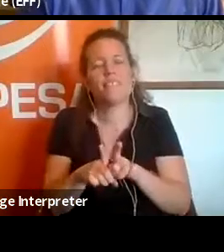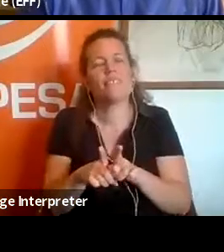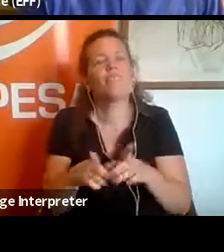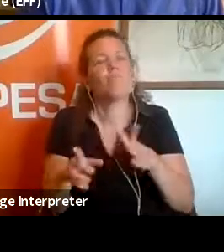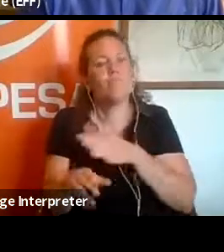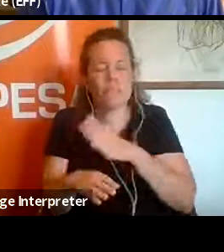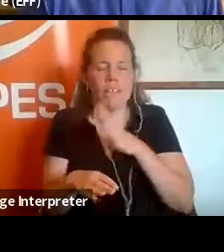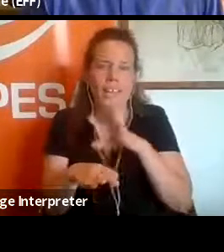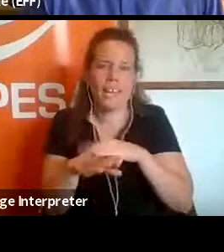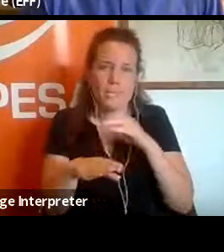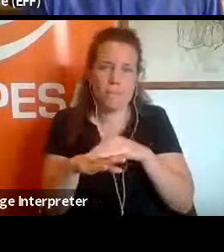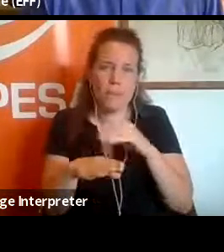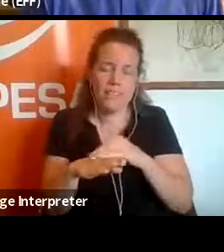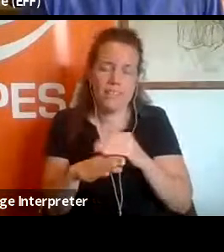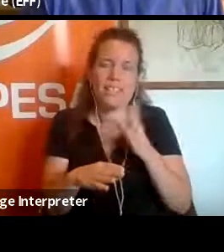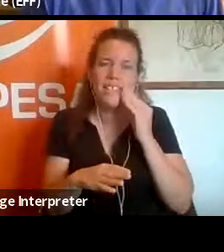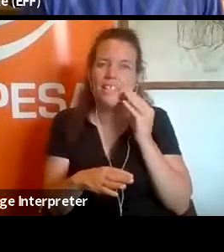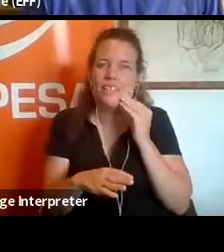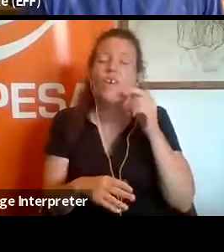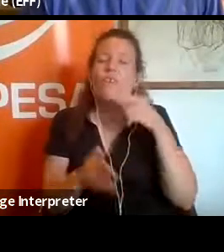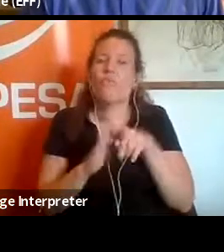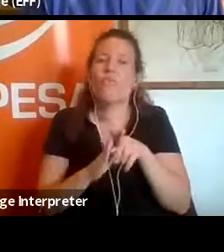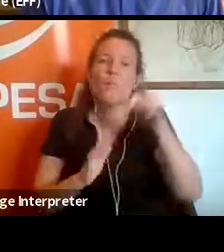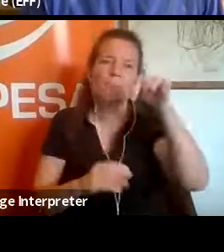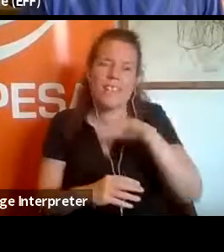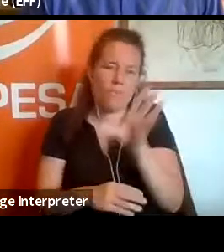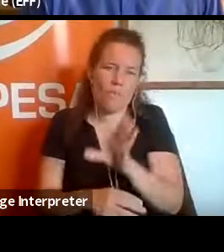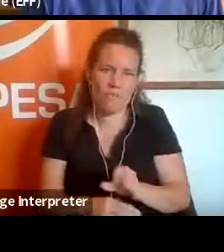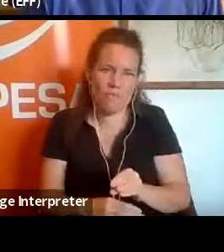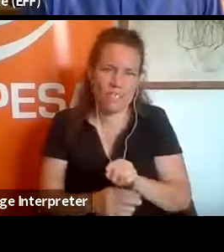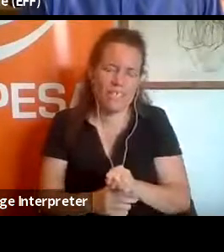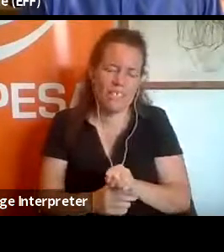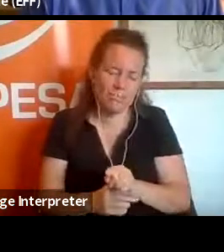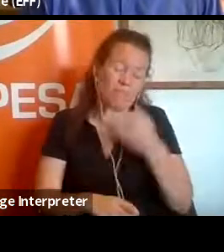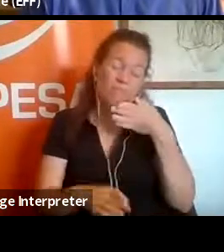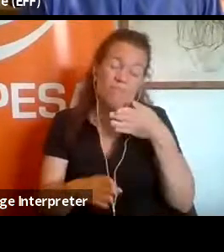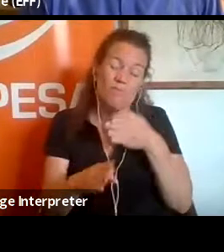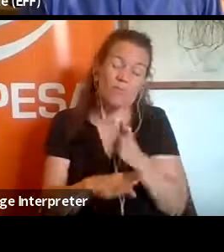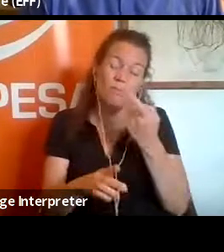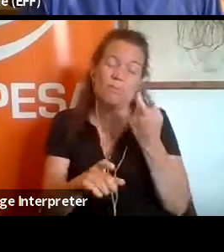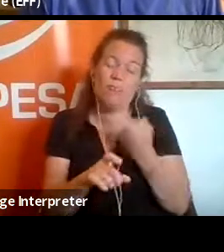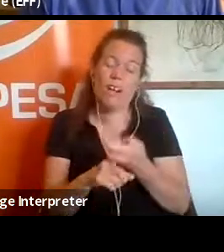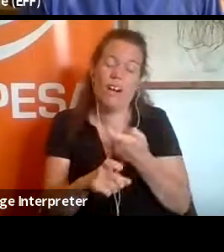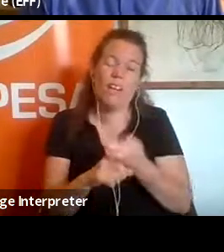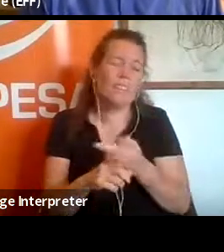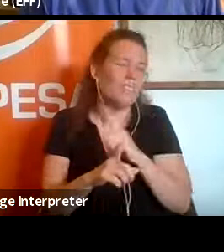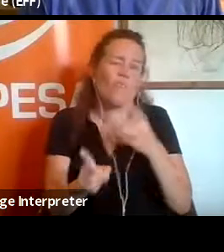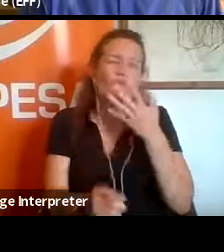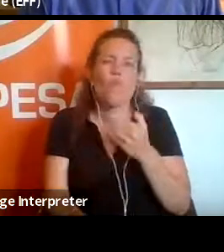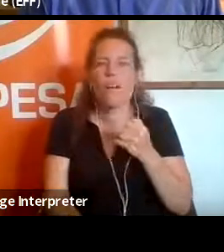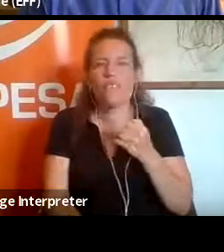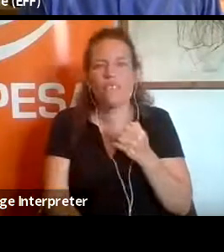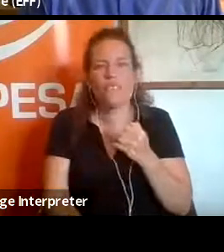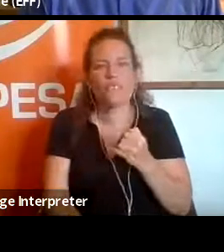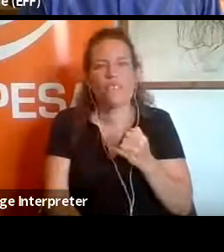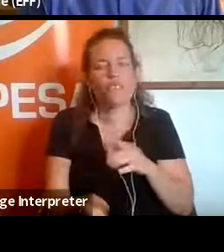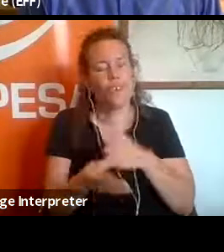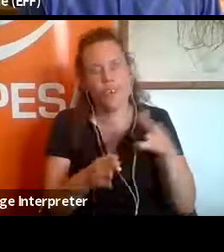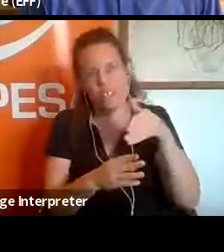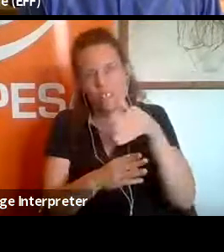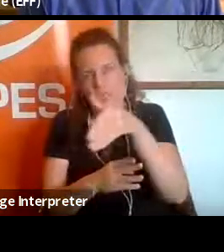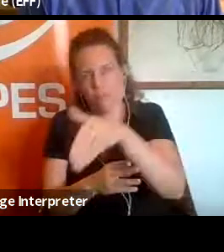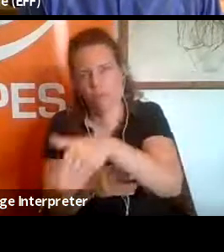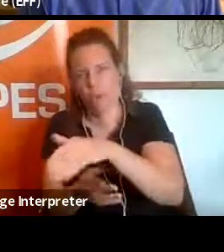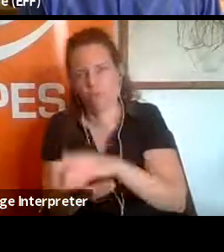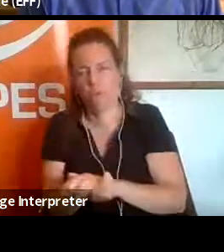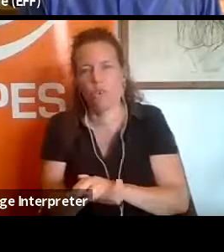South Africa. I hear you that this is, yeah, definitely complicated and you don't want to go down the wrong roads because the consequences could